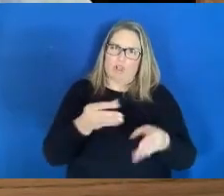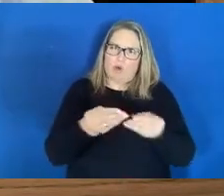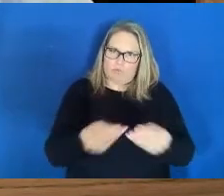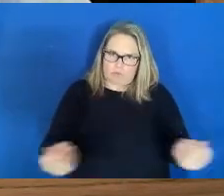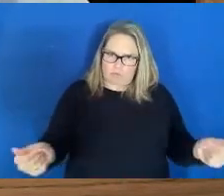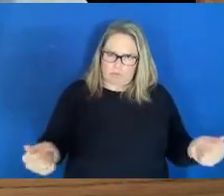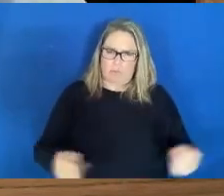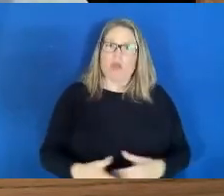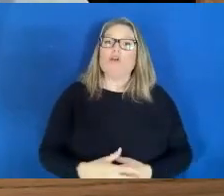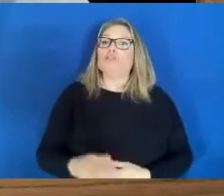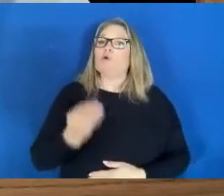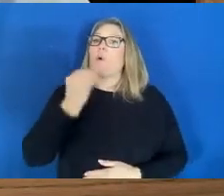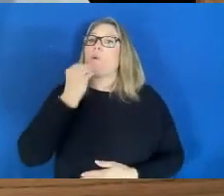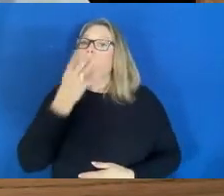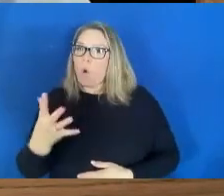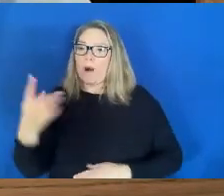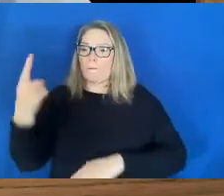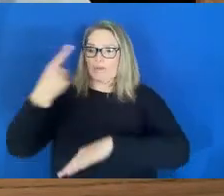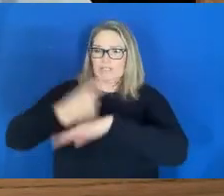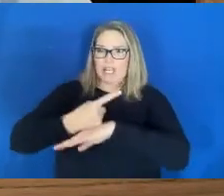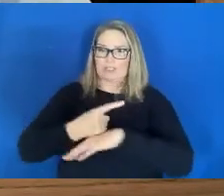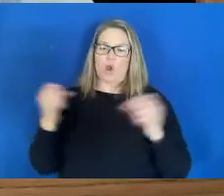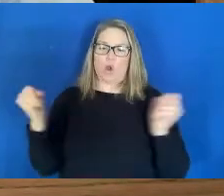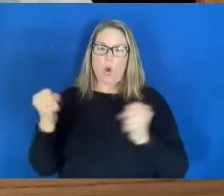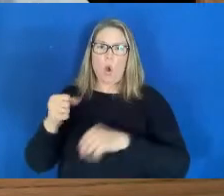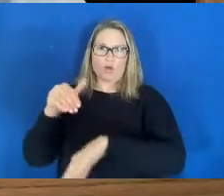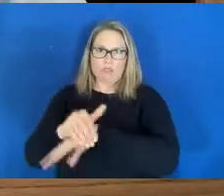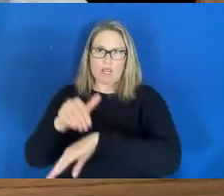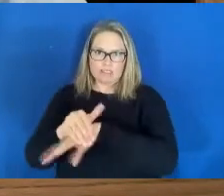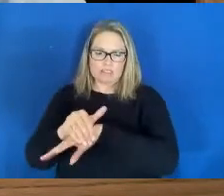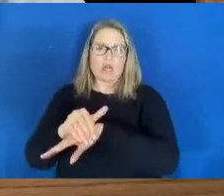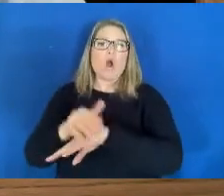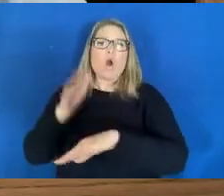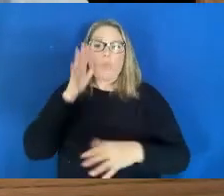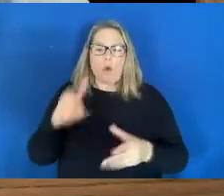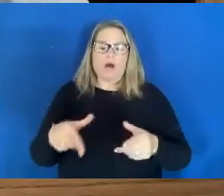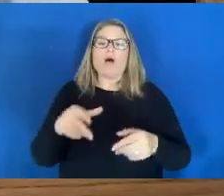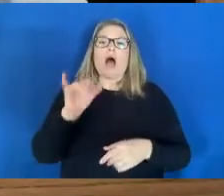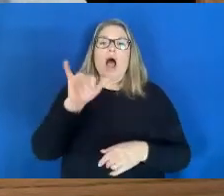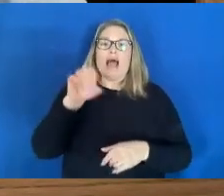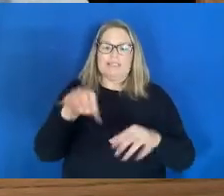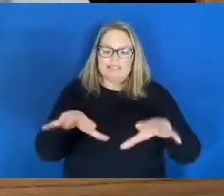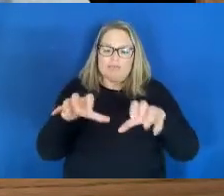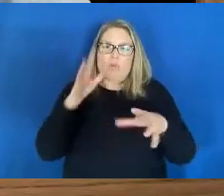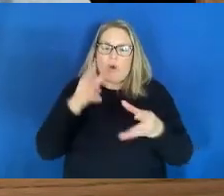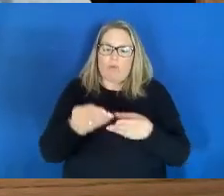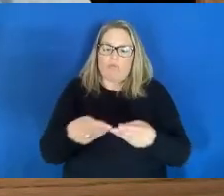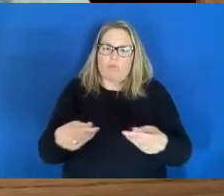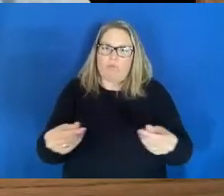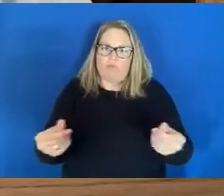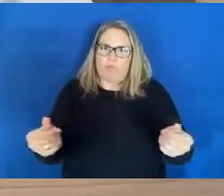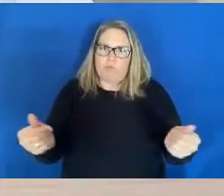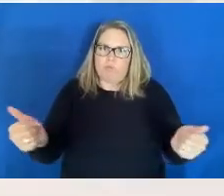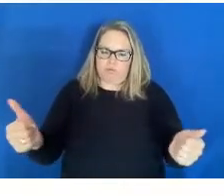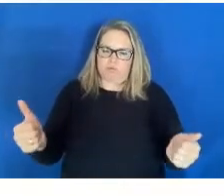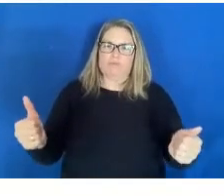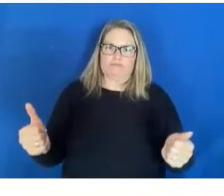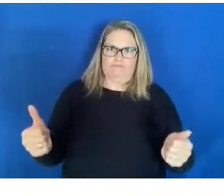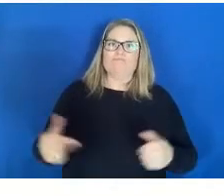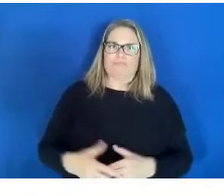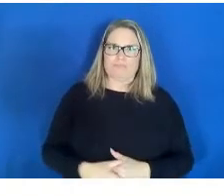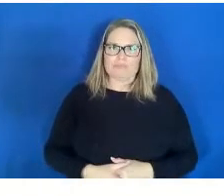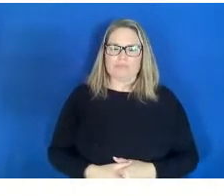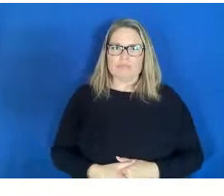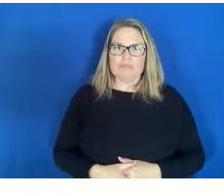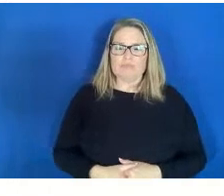warm days and cool nights help the snowpack to melt more gradually. The depth of snow and